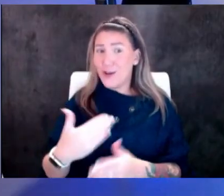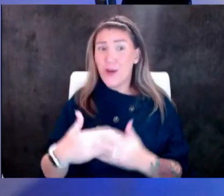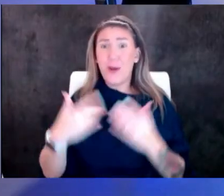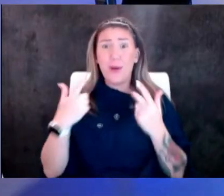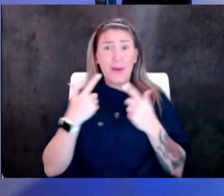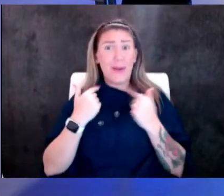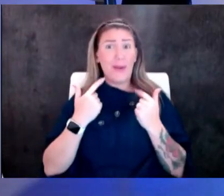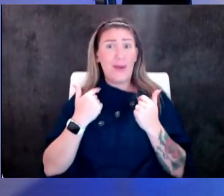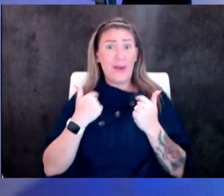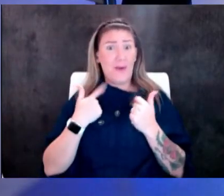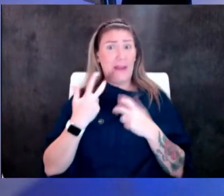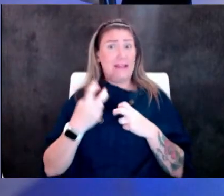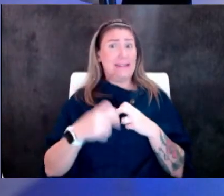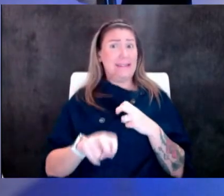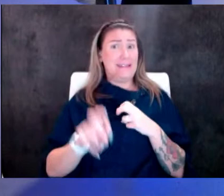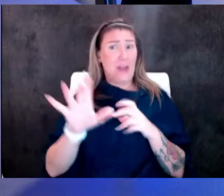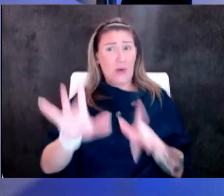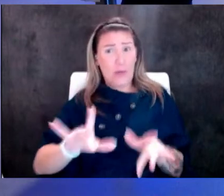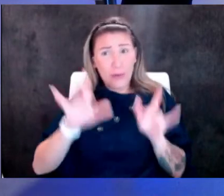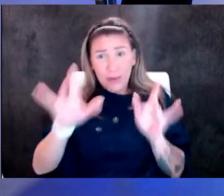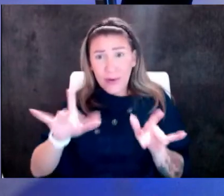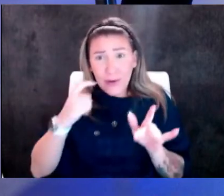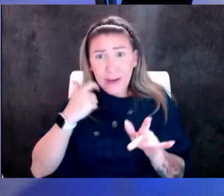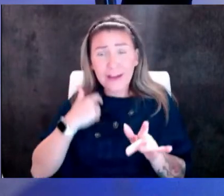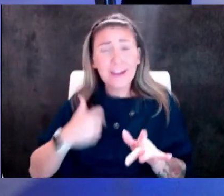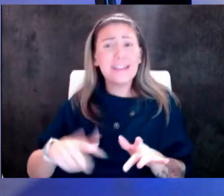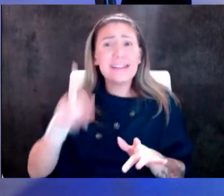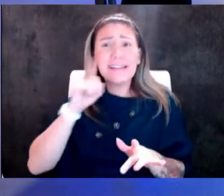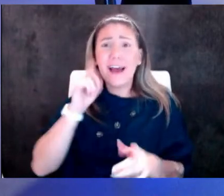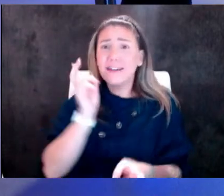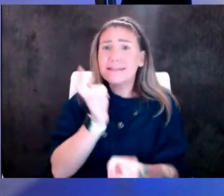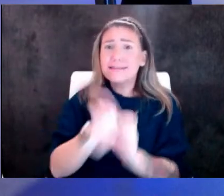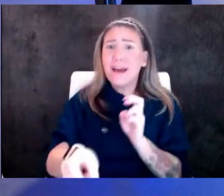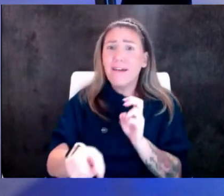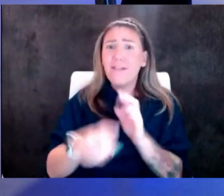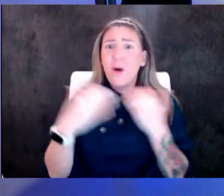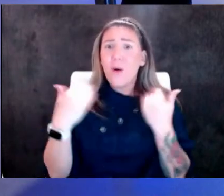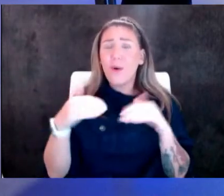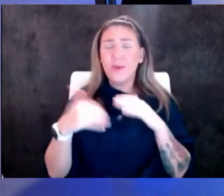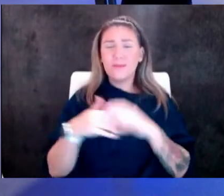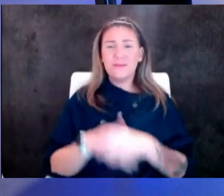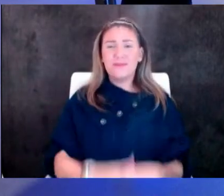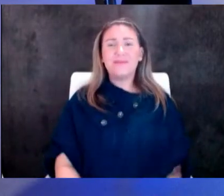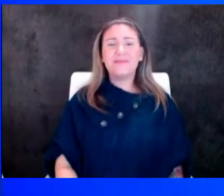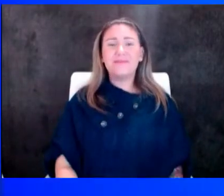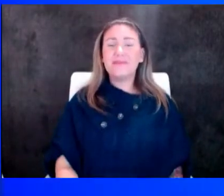tough. I feel for you. That sounds really difficult. Yeah. But we wouldn't